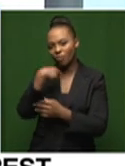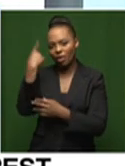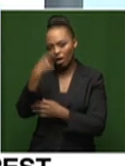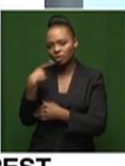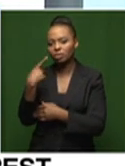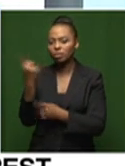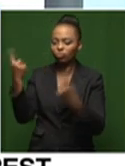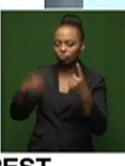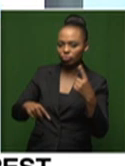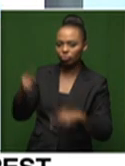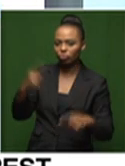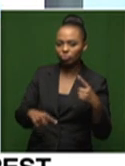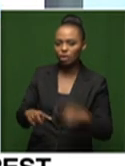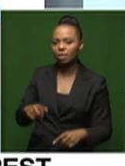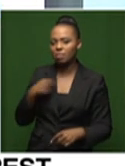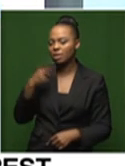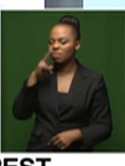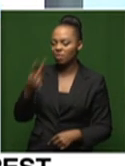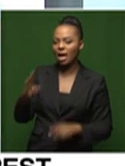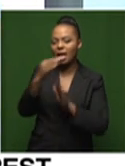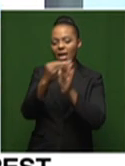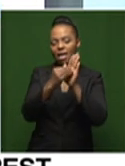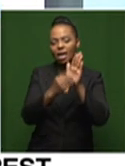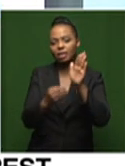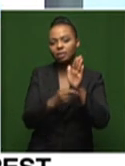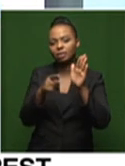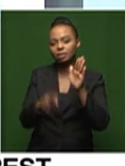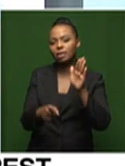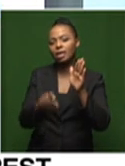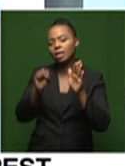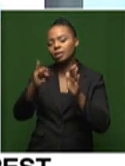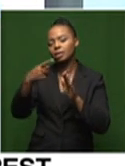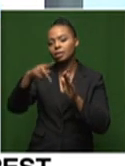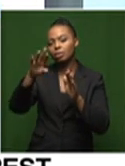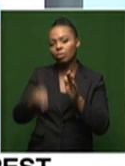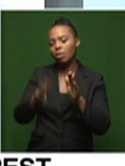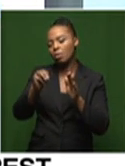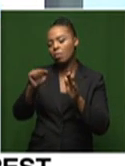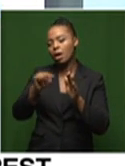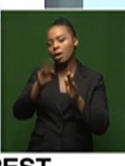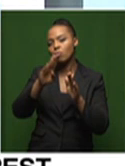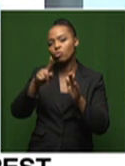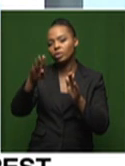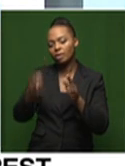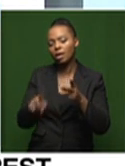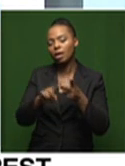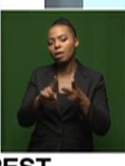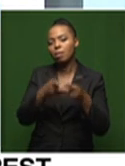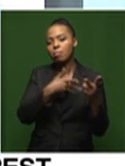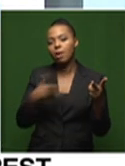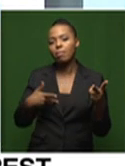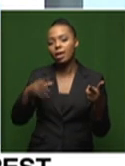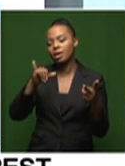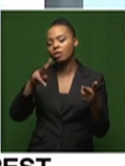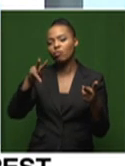here. SMP, I saw on the list the likes of Sipho Hot Sticks Mabuse. I also saw Iboni